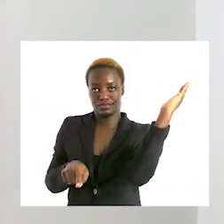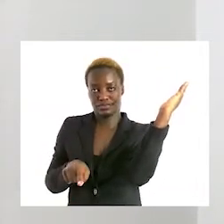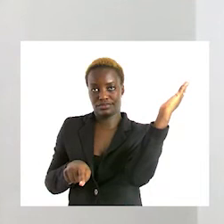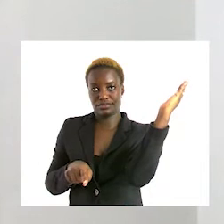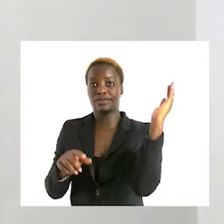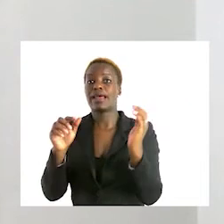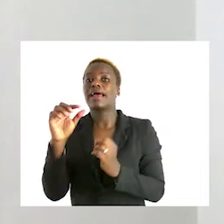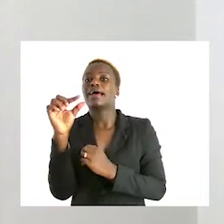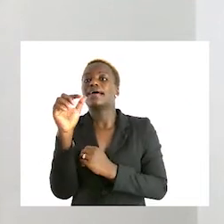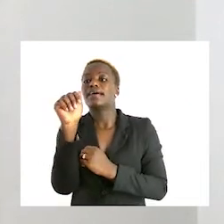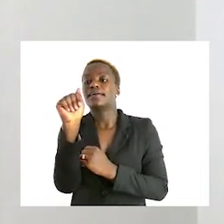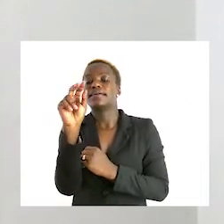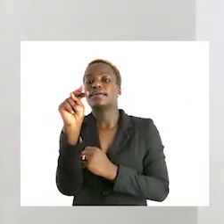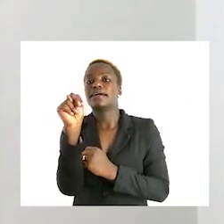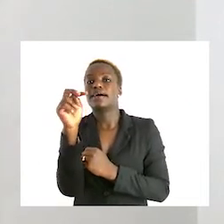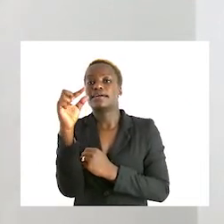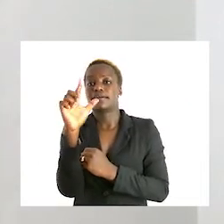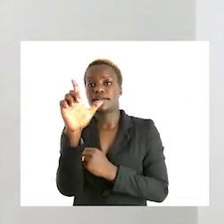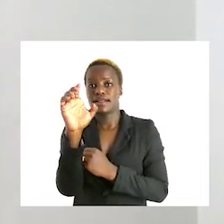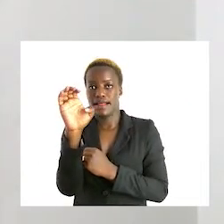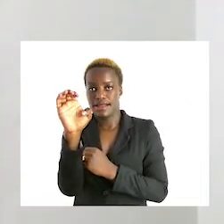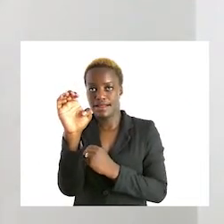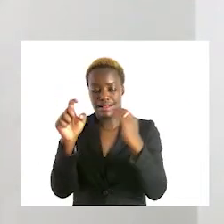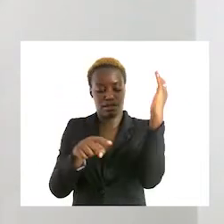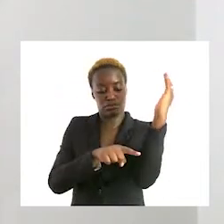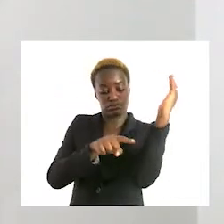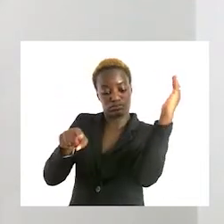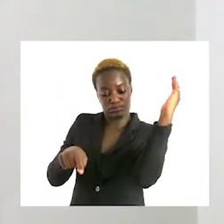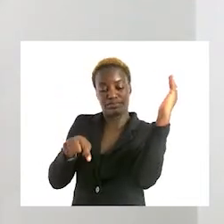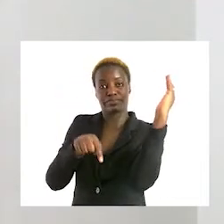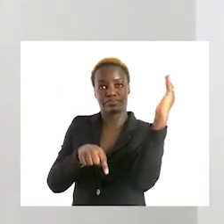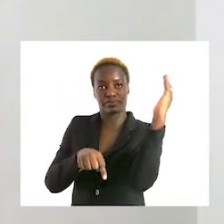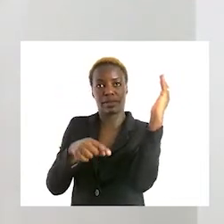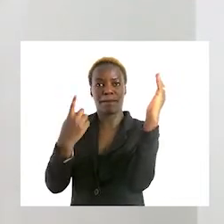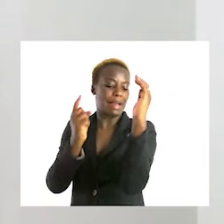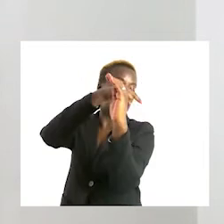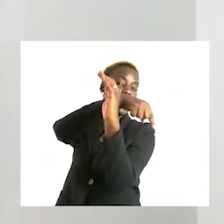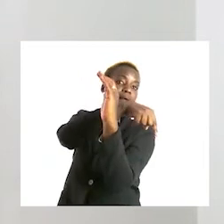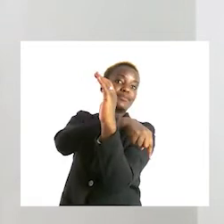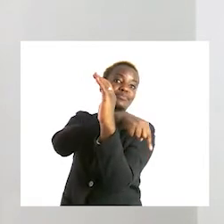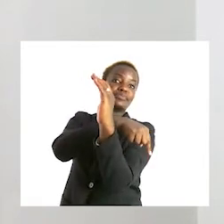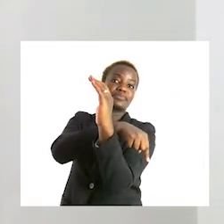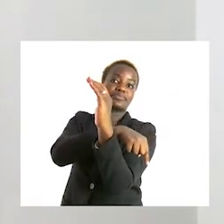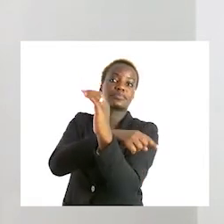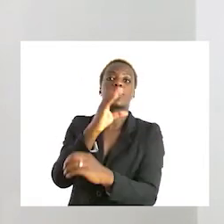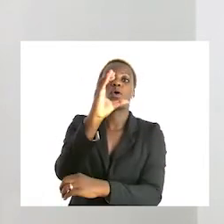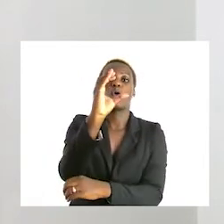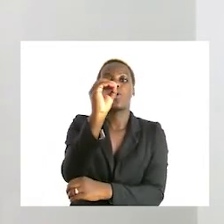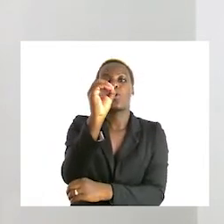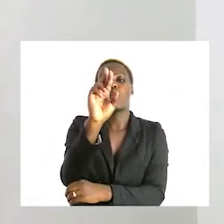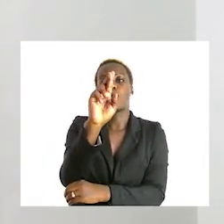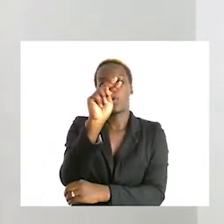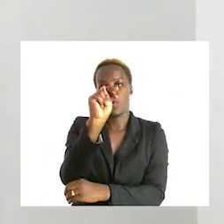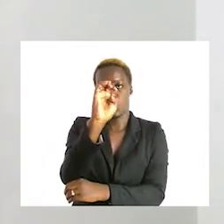It's opposite of the angle. Now, how about a right angle? When we are referring to the right